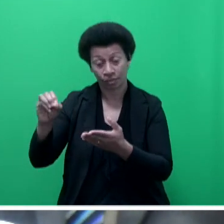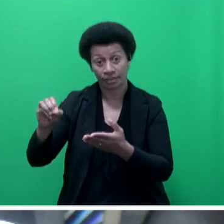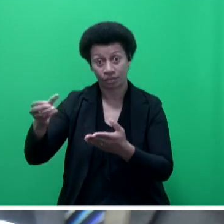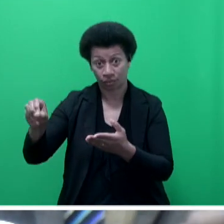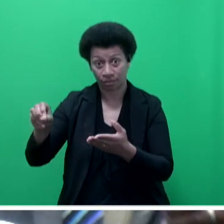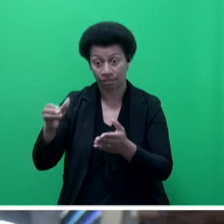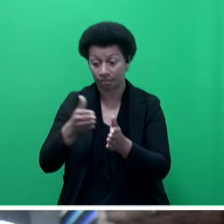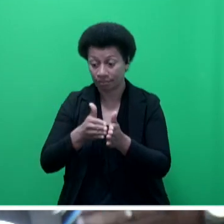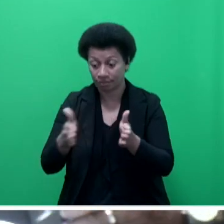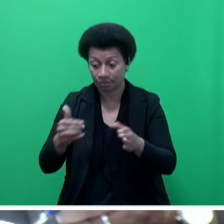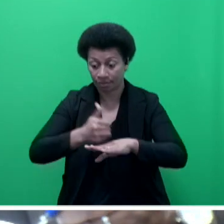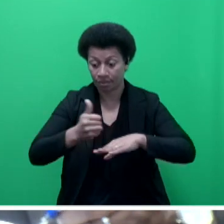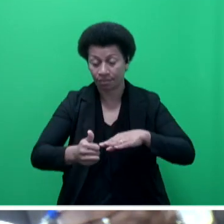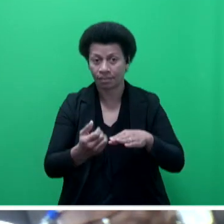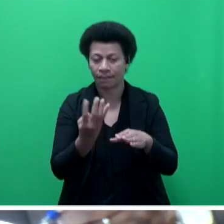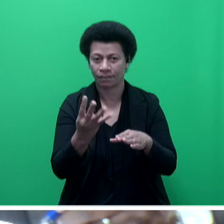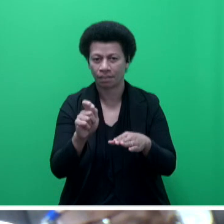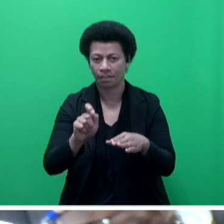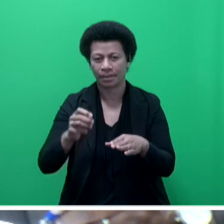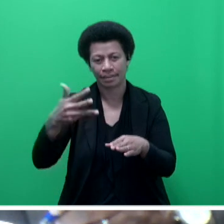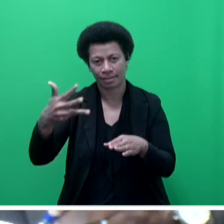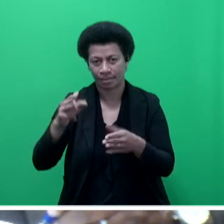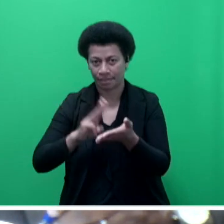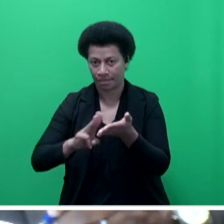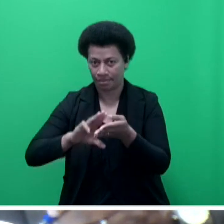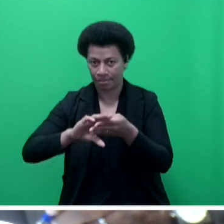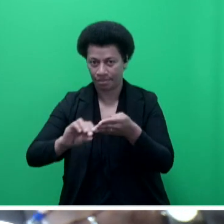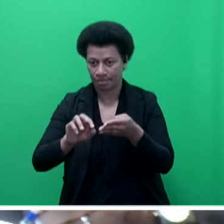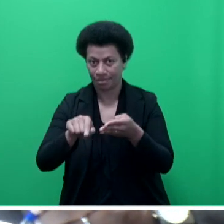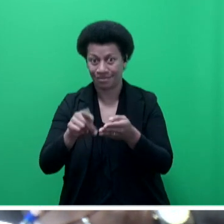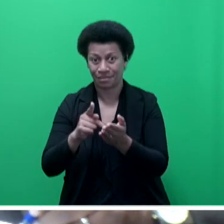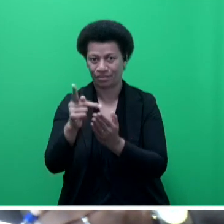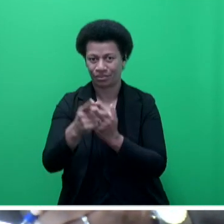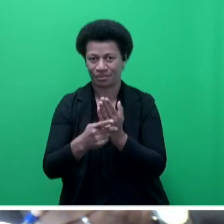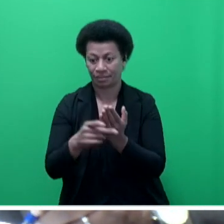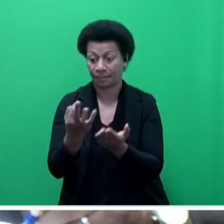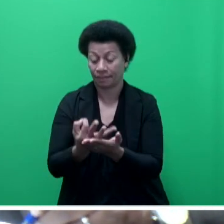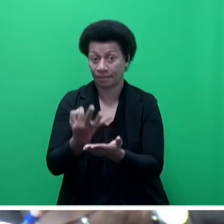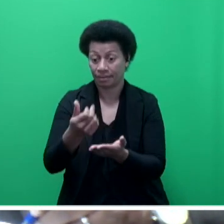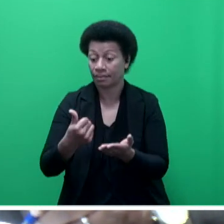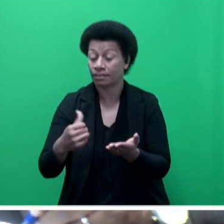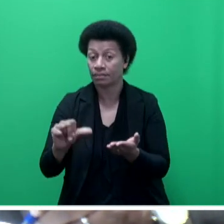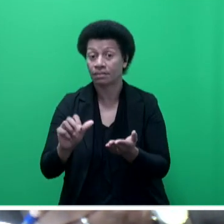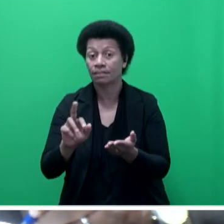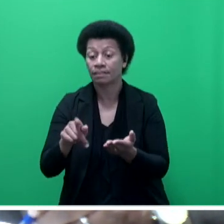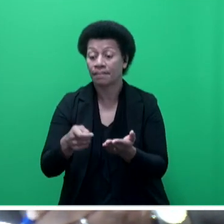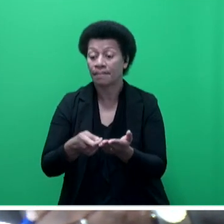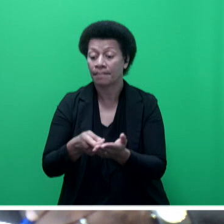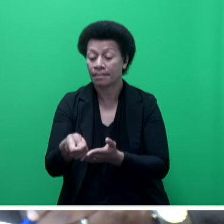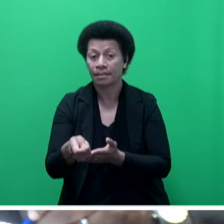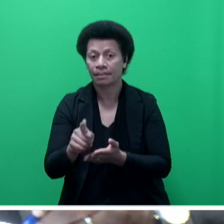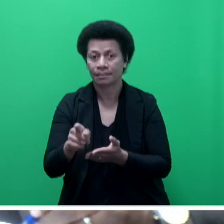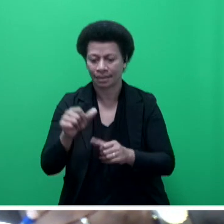invested approximately $4.9 million towards this project. The funding has been used to pay for the assessment